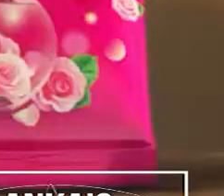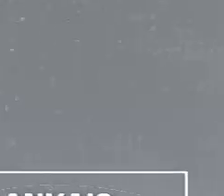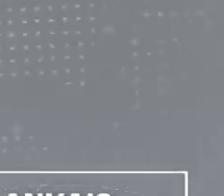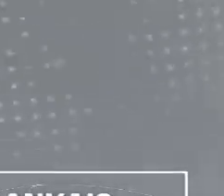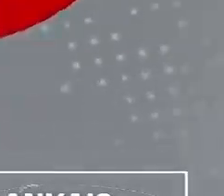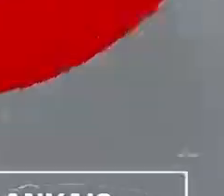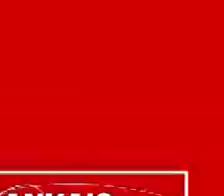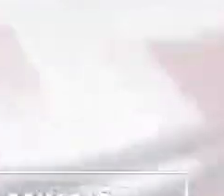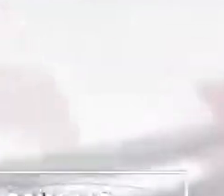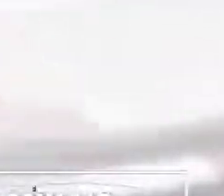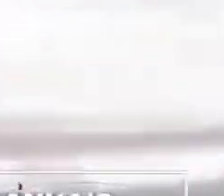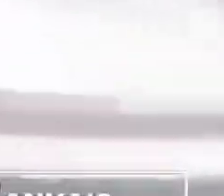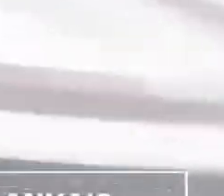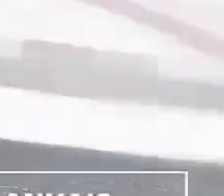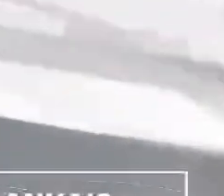rose.